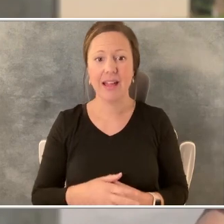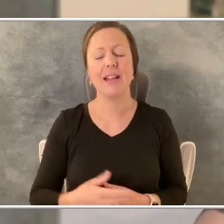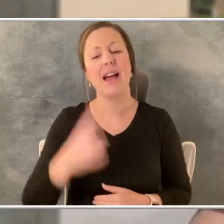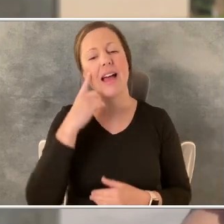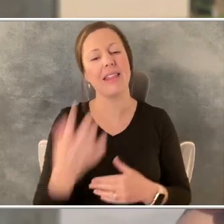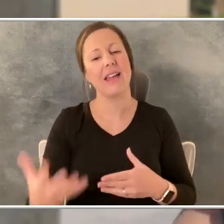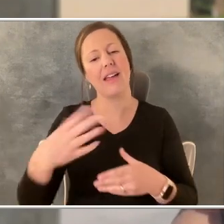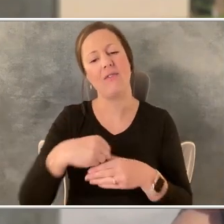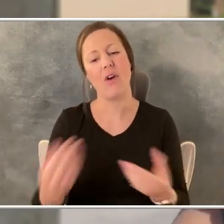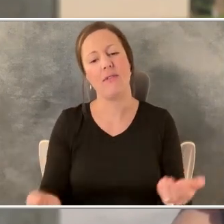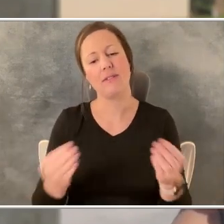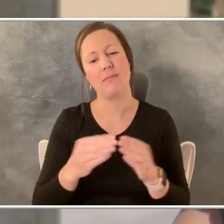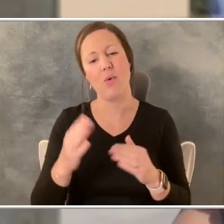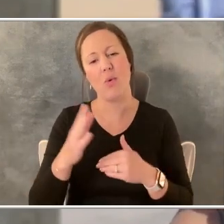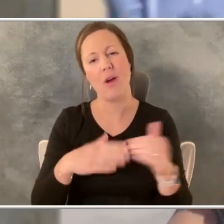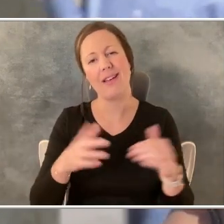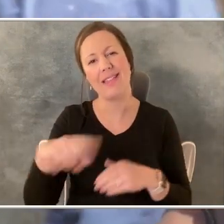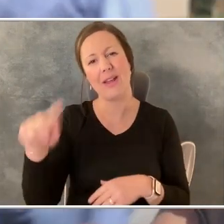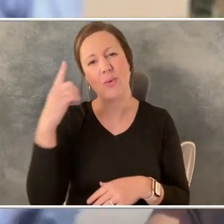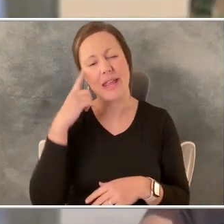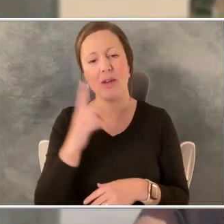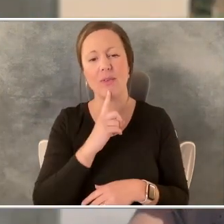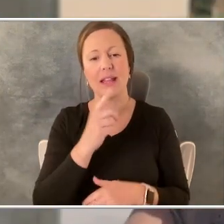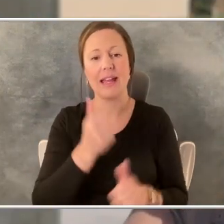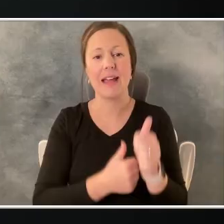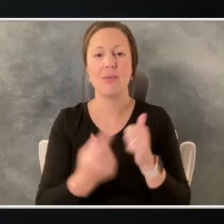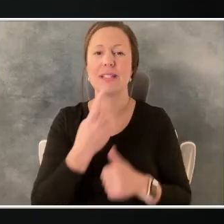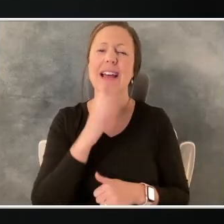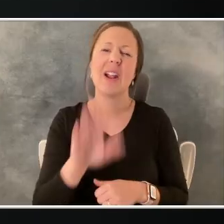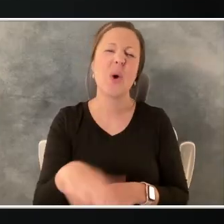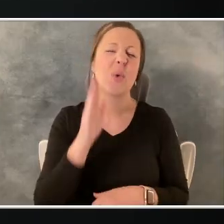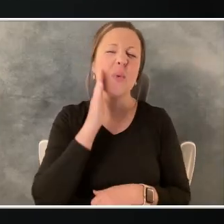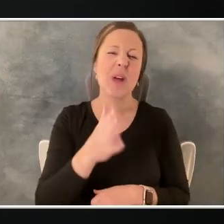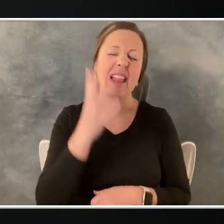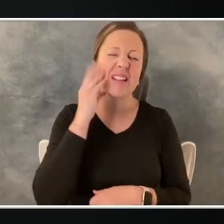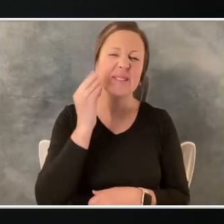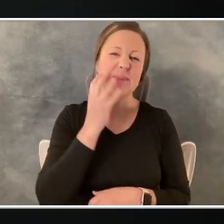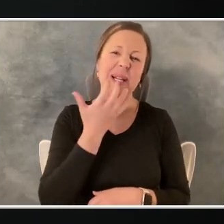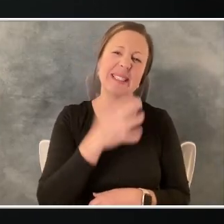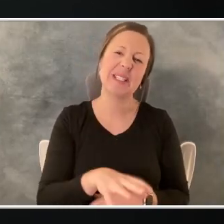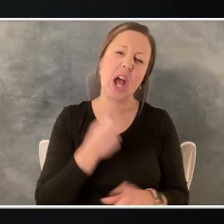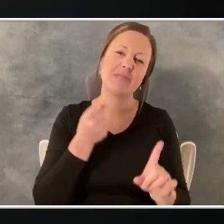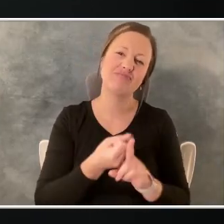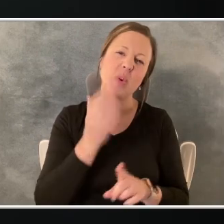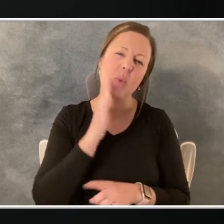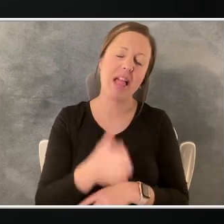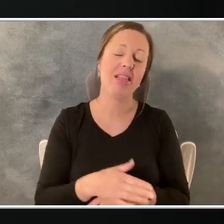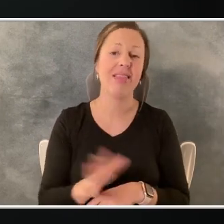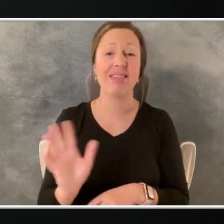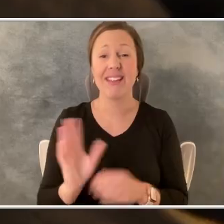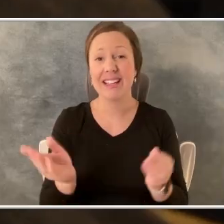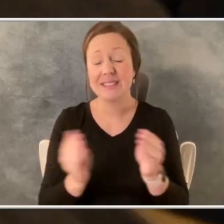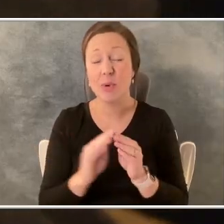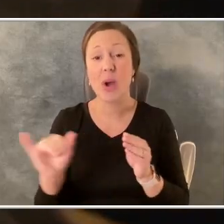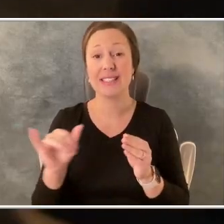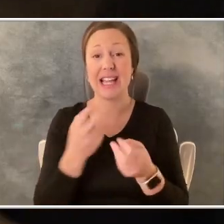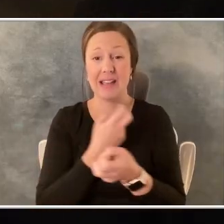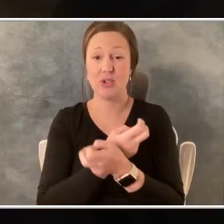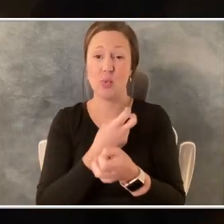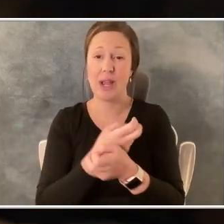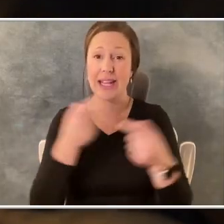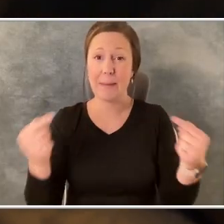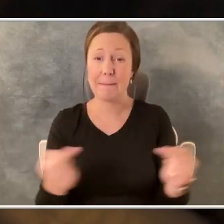more than you think, because everybody's like, oh, you're gonna have hot flashes. It's joint pain, it's all kinds of stuff. I think it's